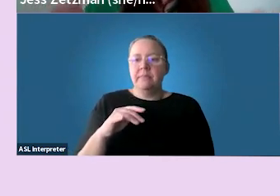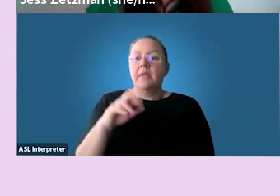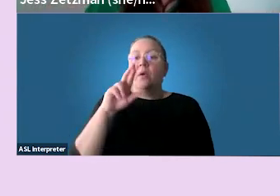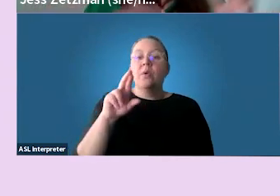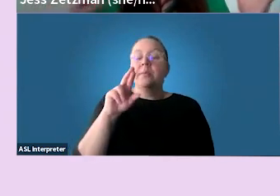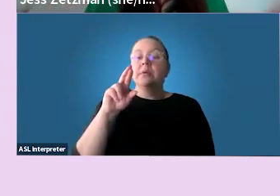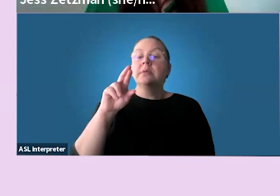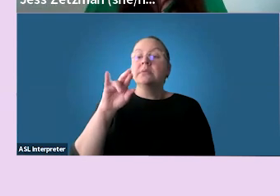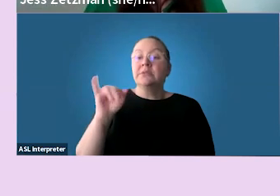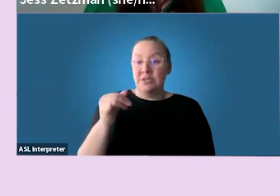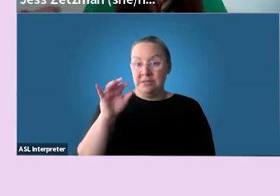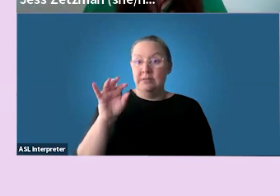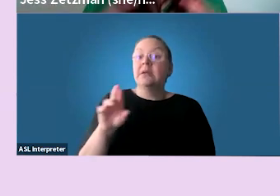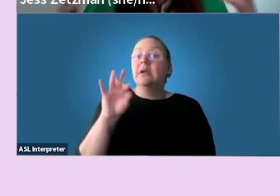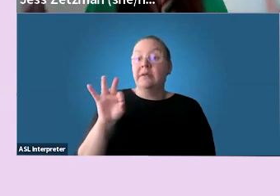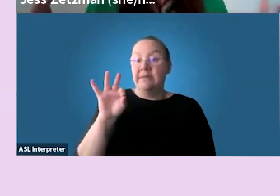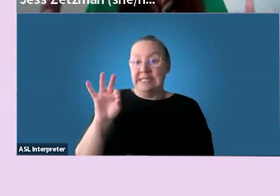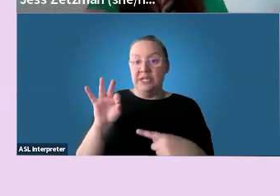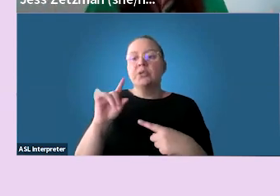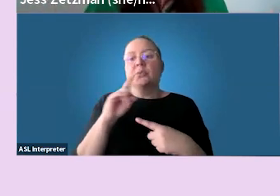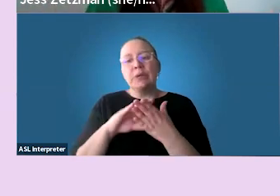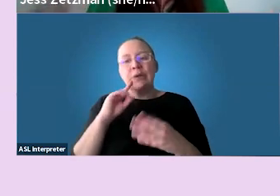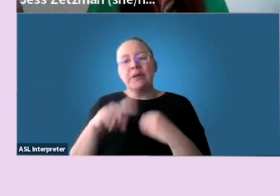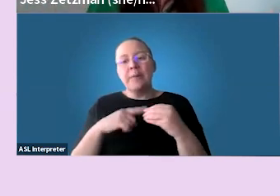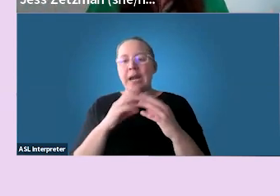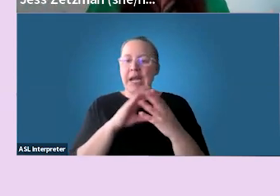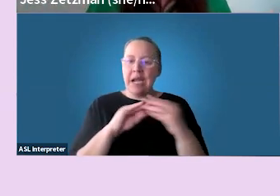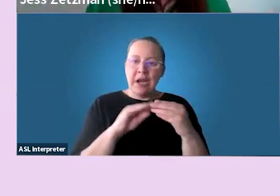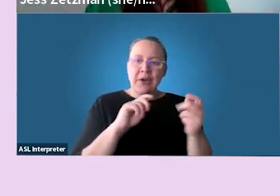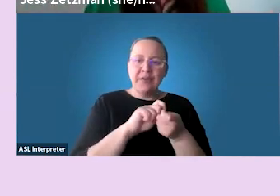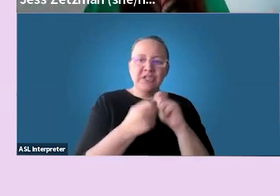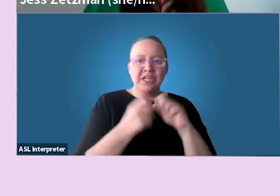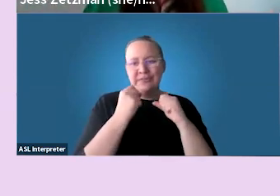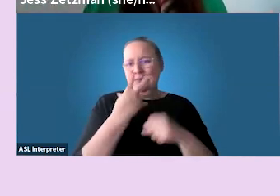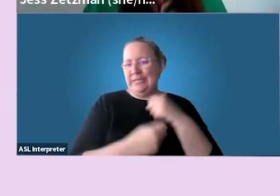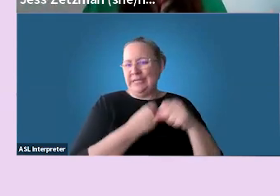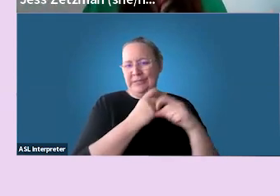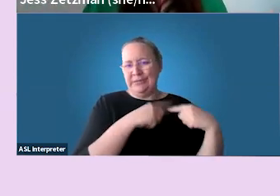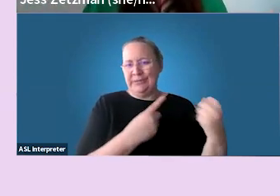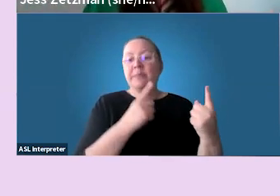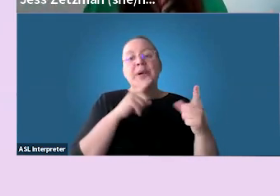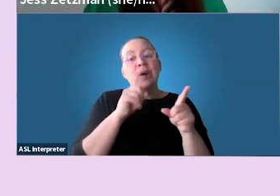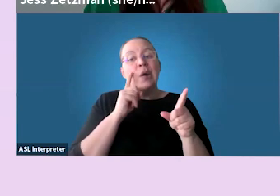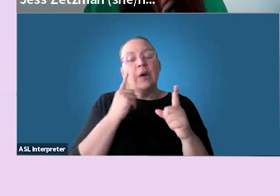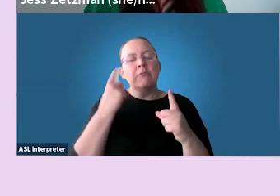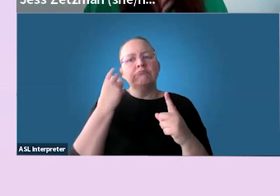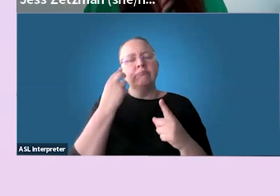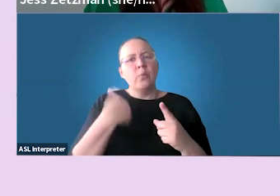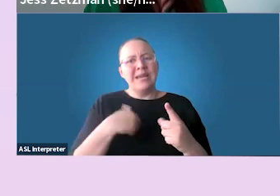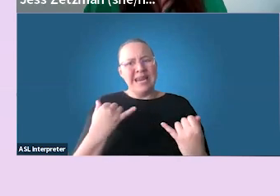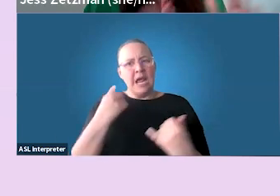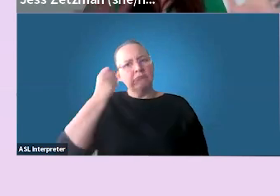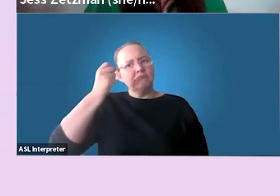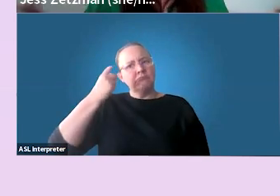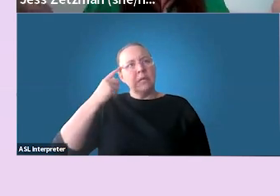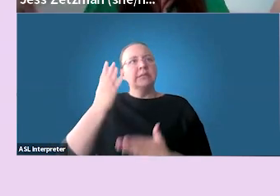Johnson Foundation, we have been investing in narrative change and learning about narrative change for many years. But we also sort of realized that